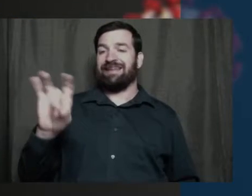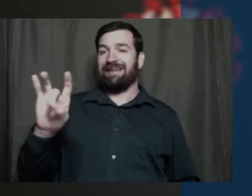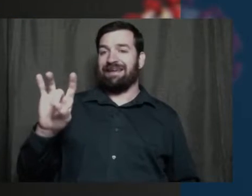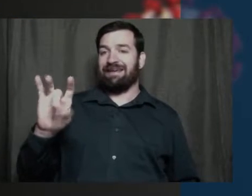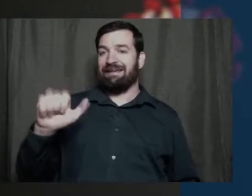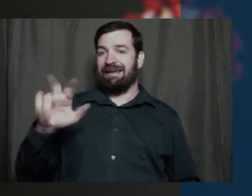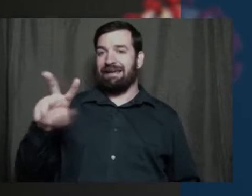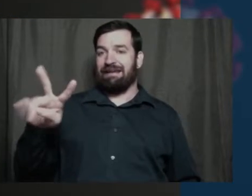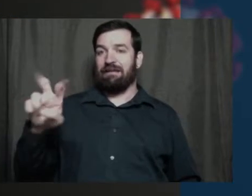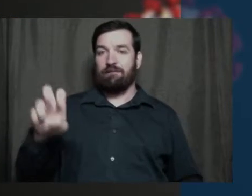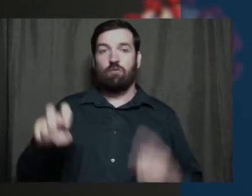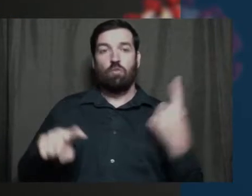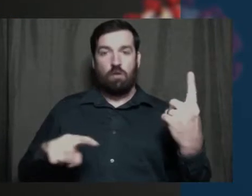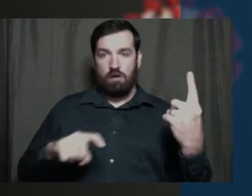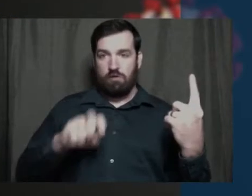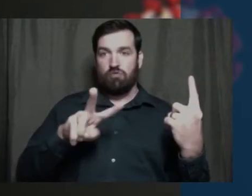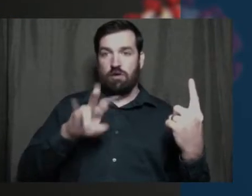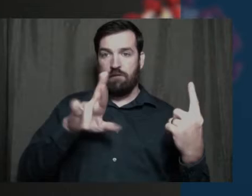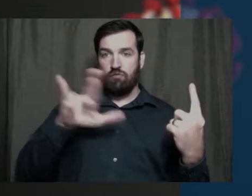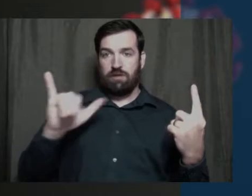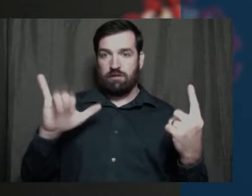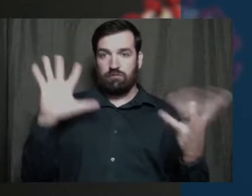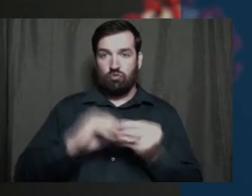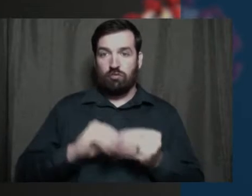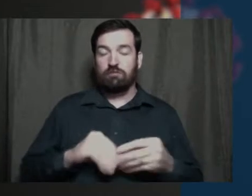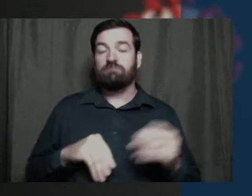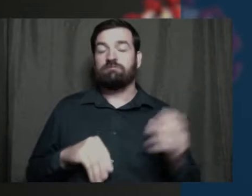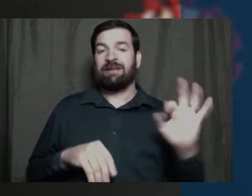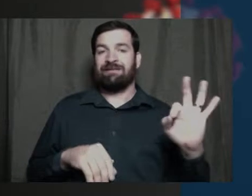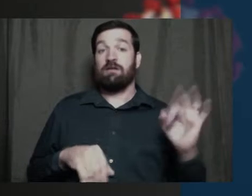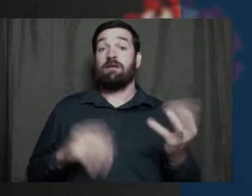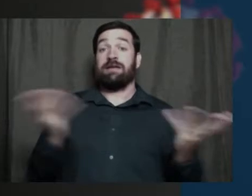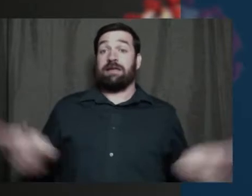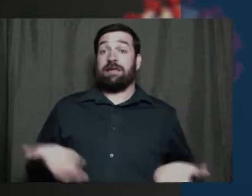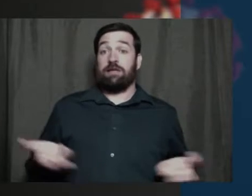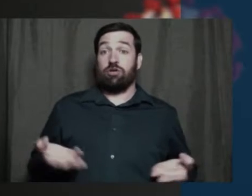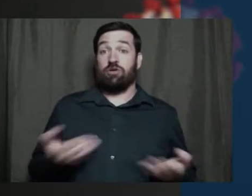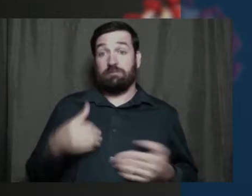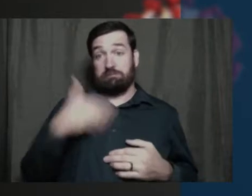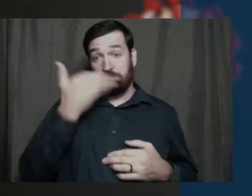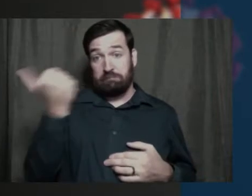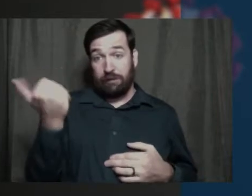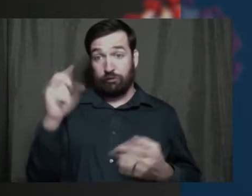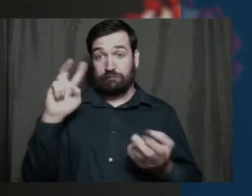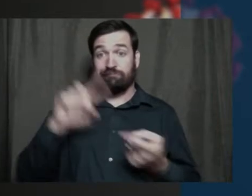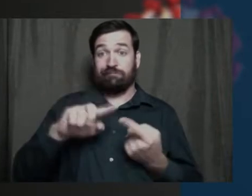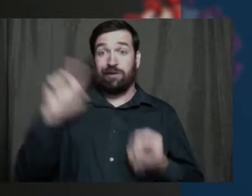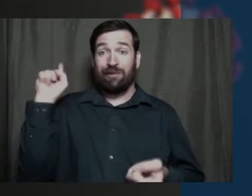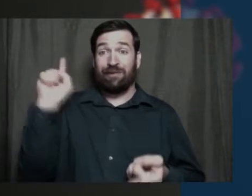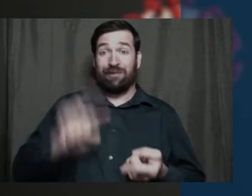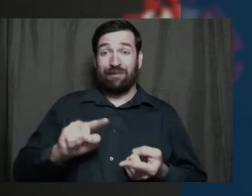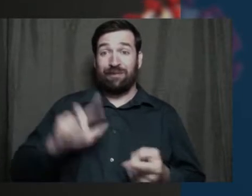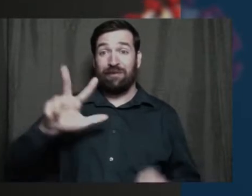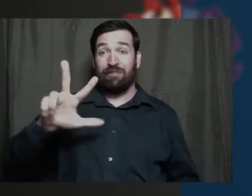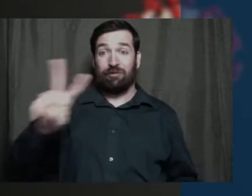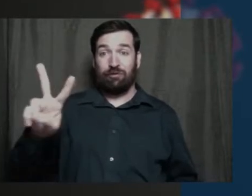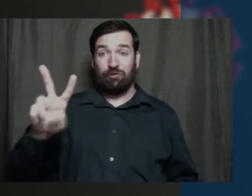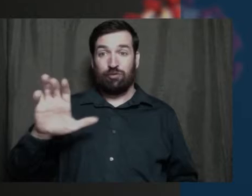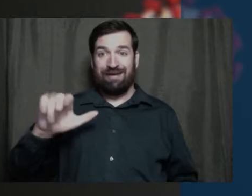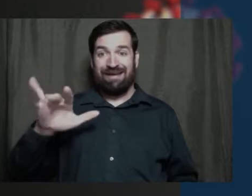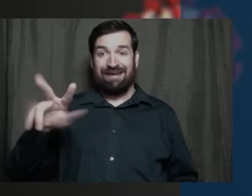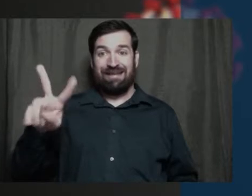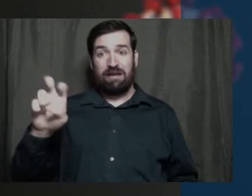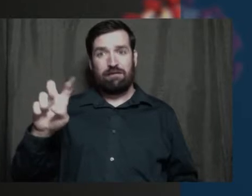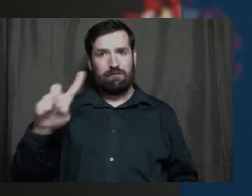recovery period, so 9 total. And here at the health system, we actually did better. We had gone down to 32 active infections, which I thought that was